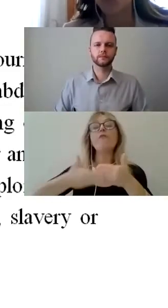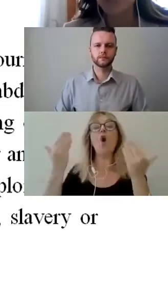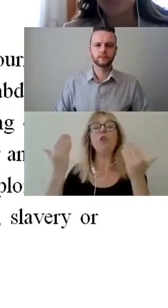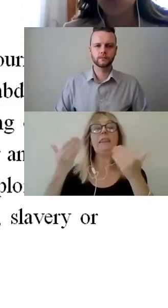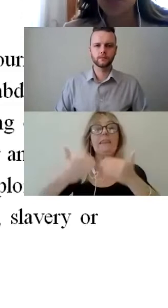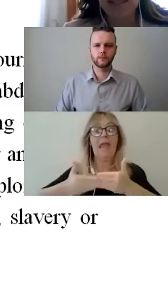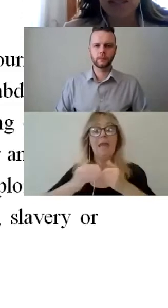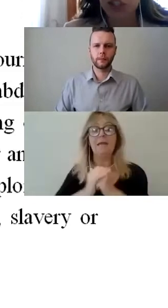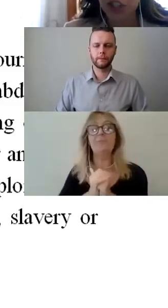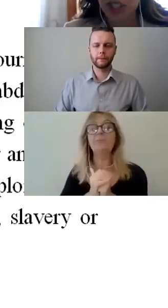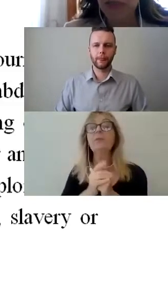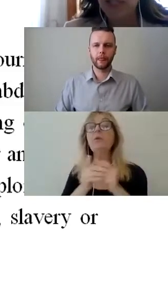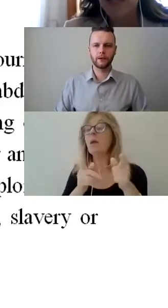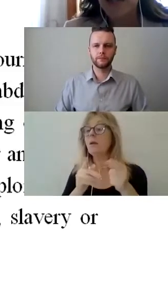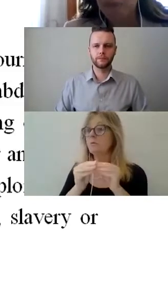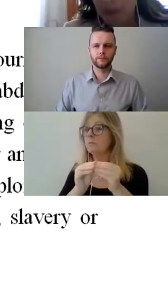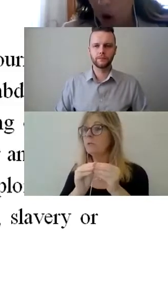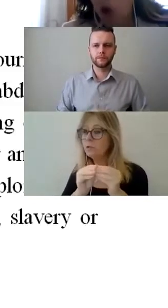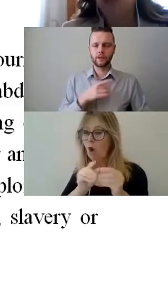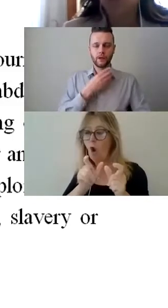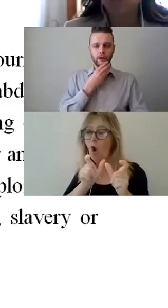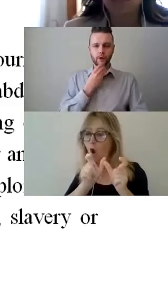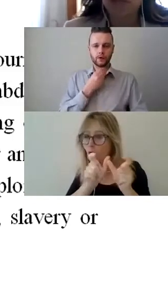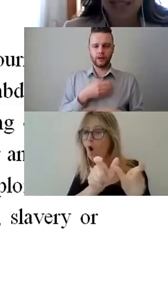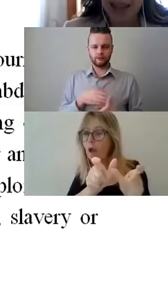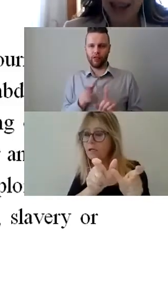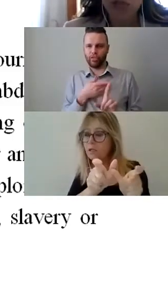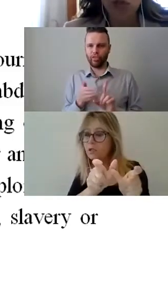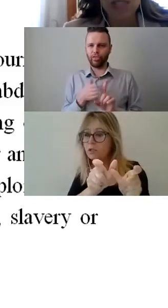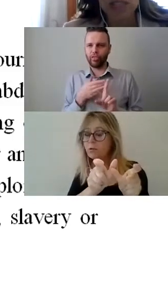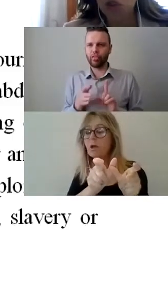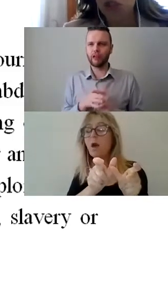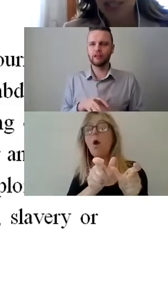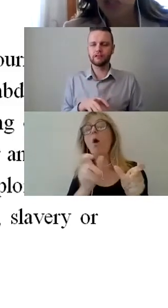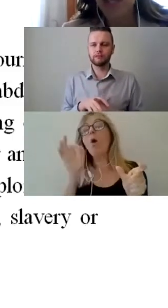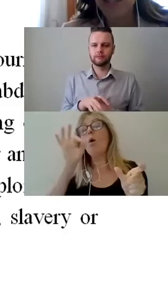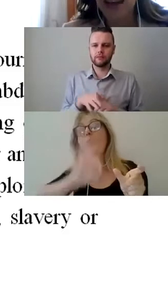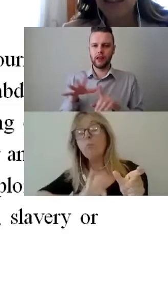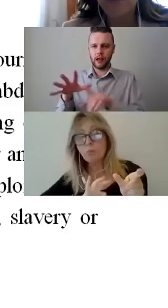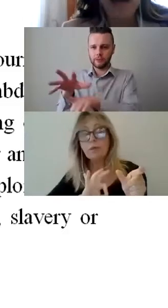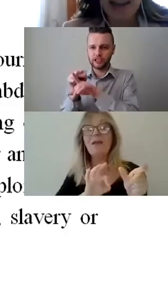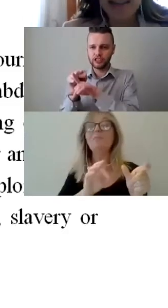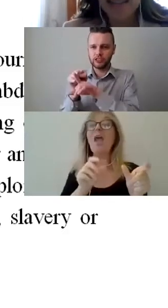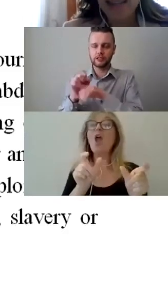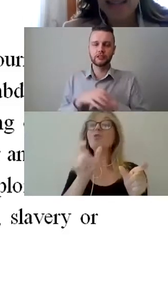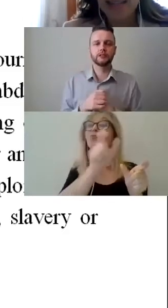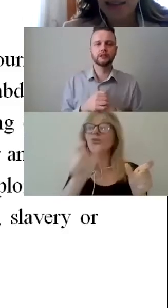across a border by using coercion, abduction, in case